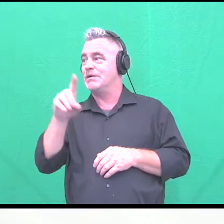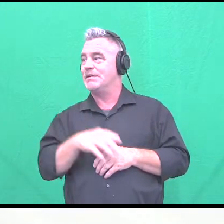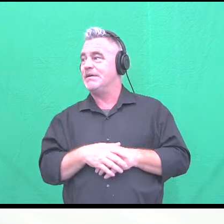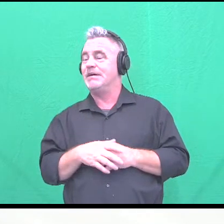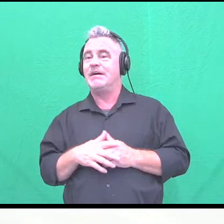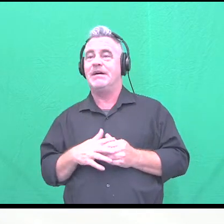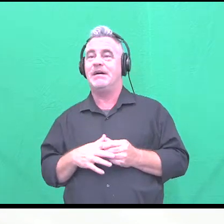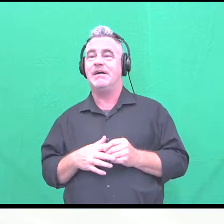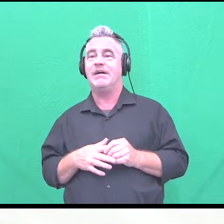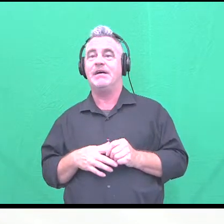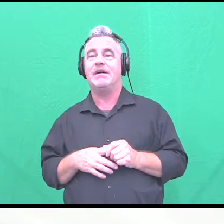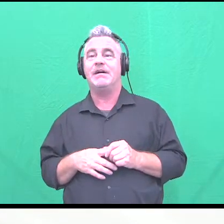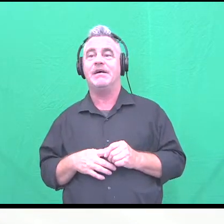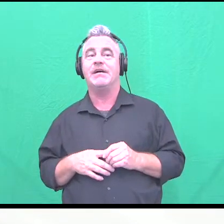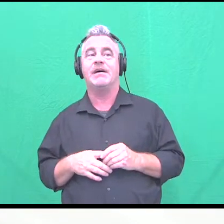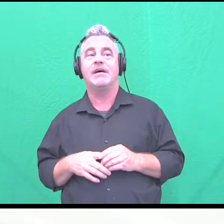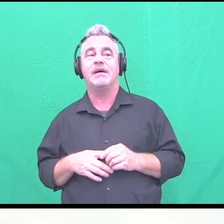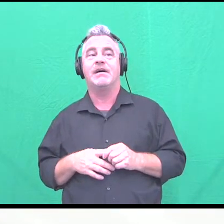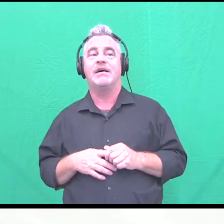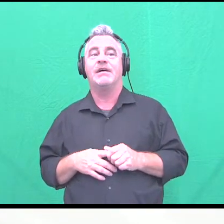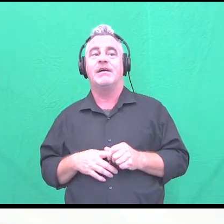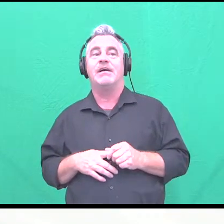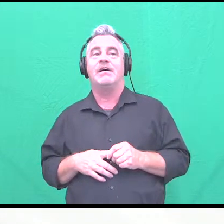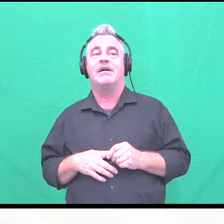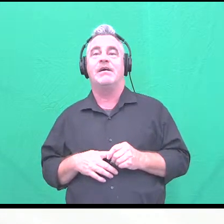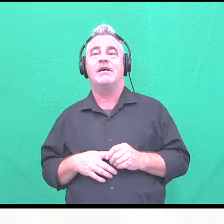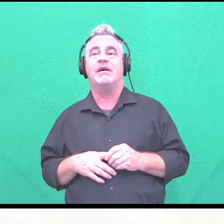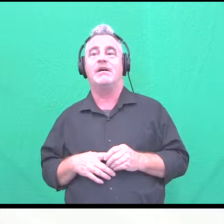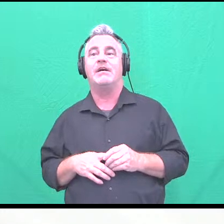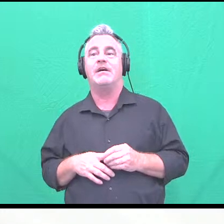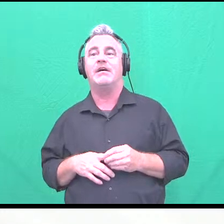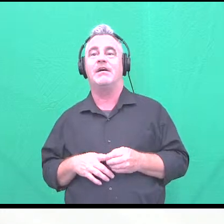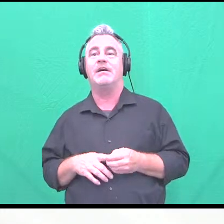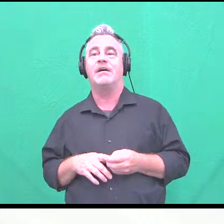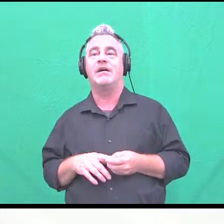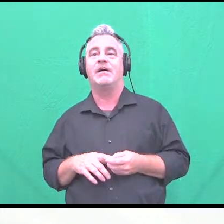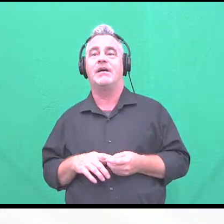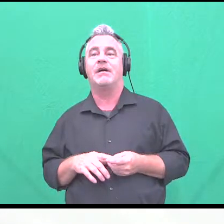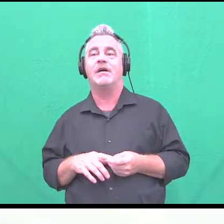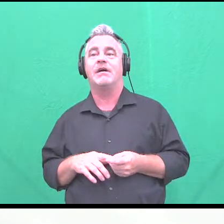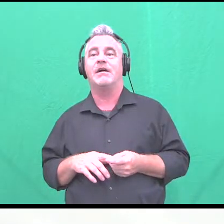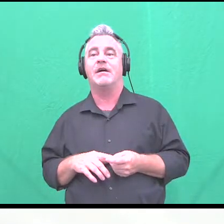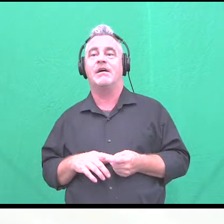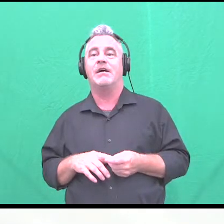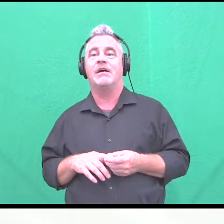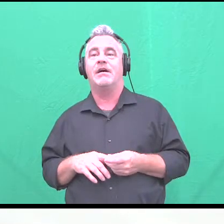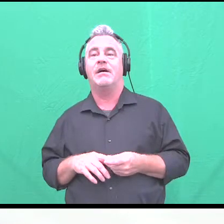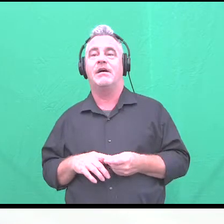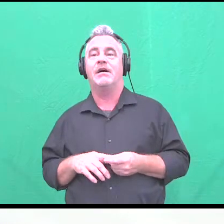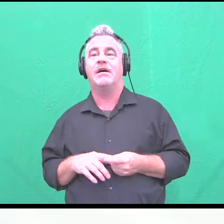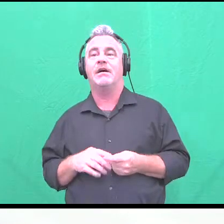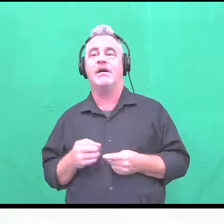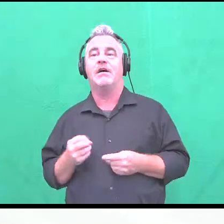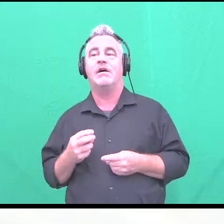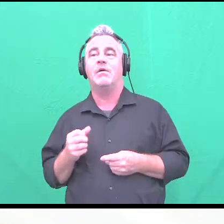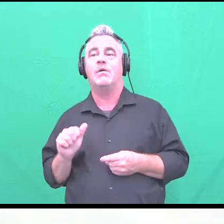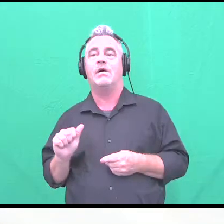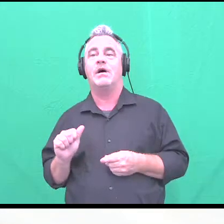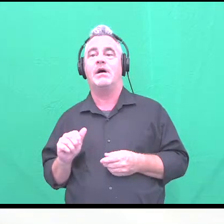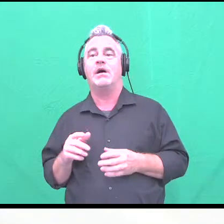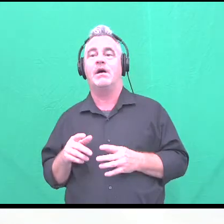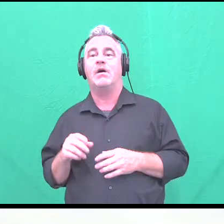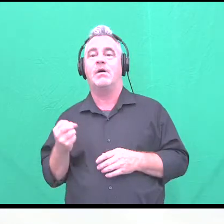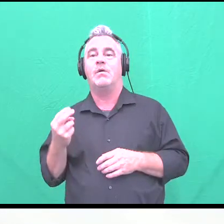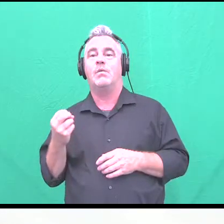All right, on to board action items. 12A, of course, has been removed, so we start